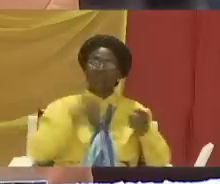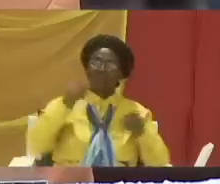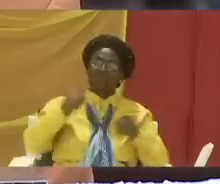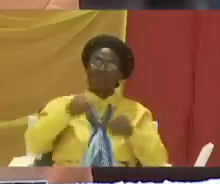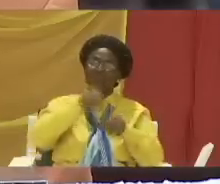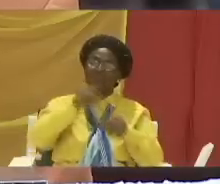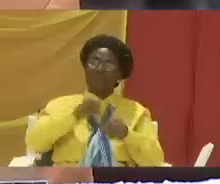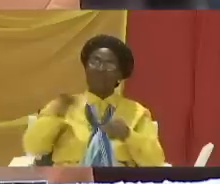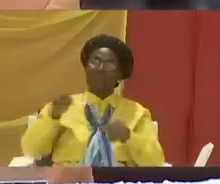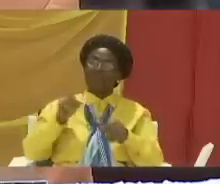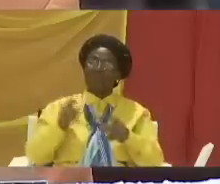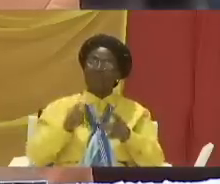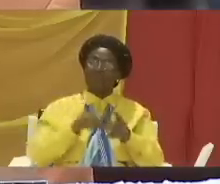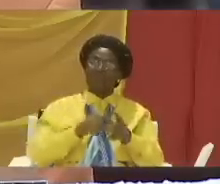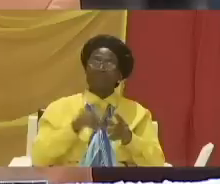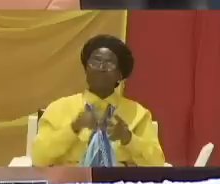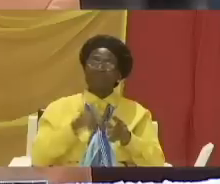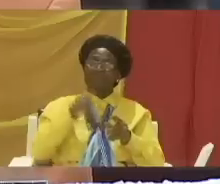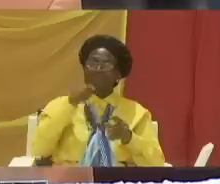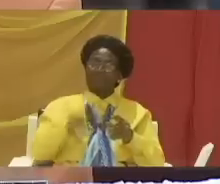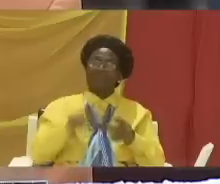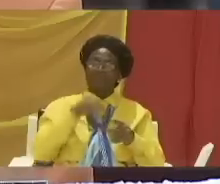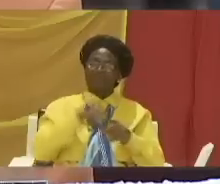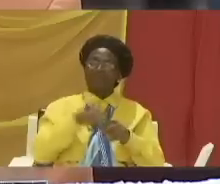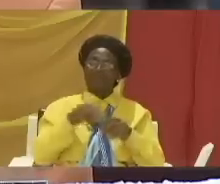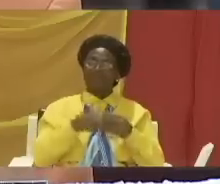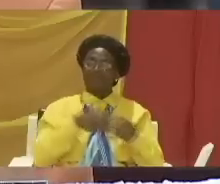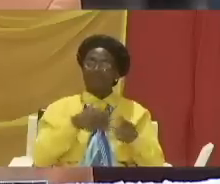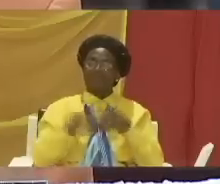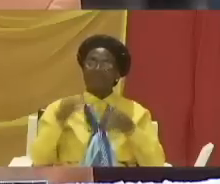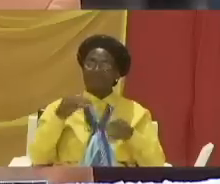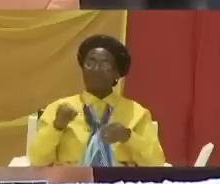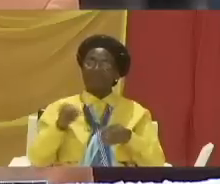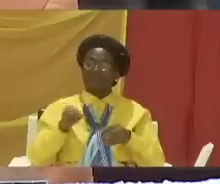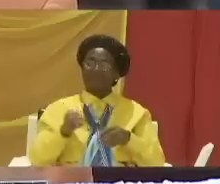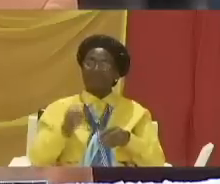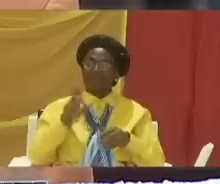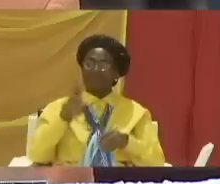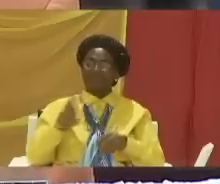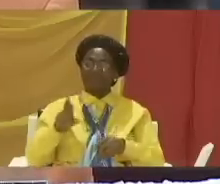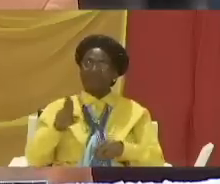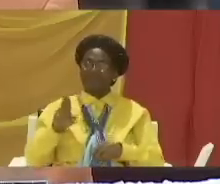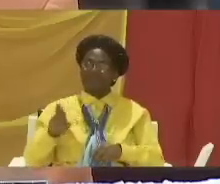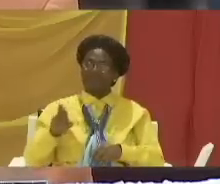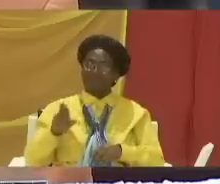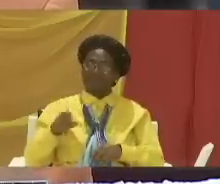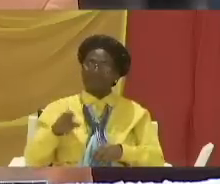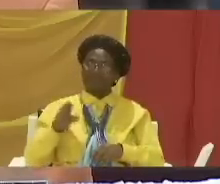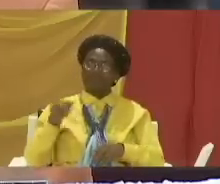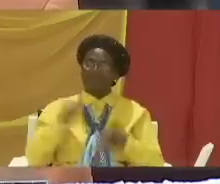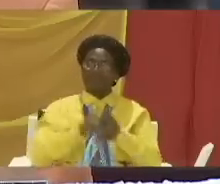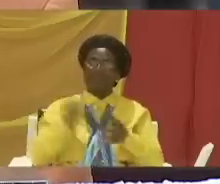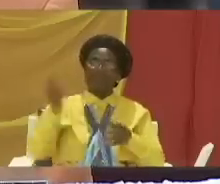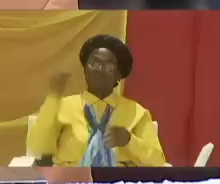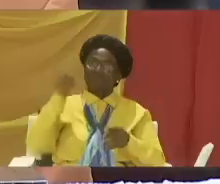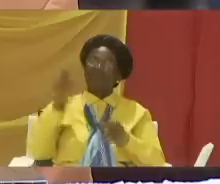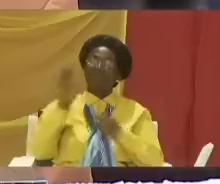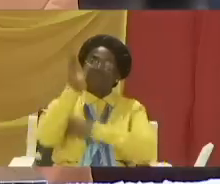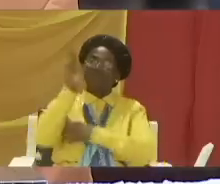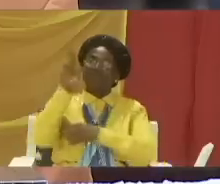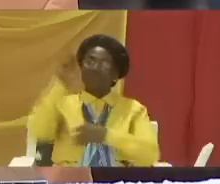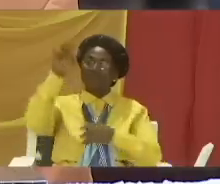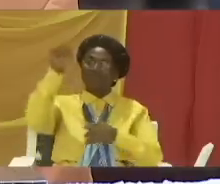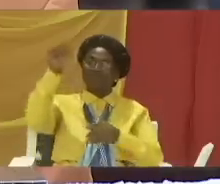In the case of Rebecca, it was God Himself in answer to the prayer of Isaac.